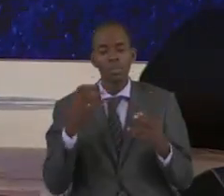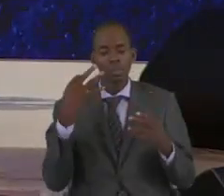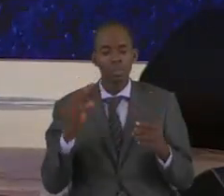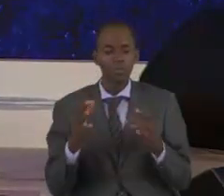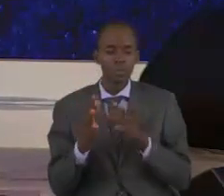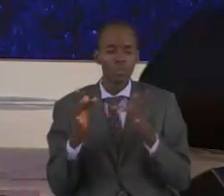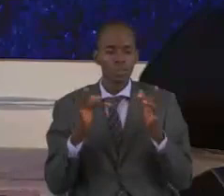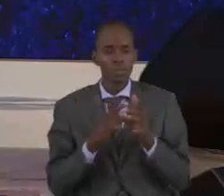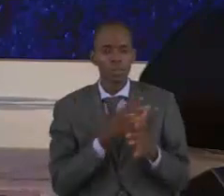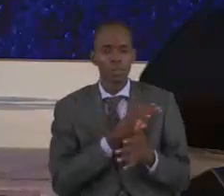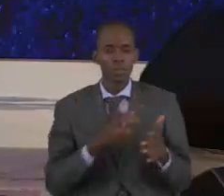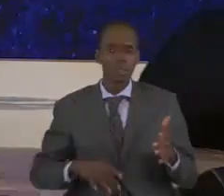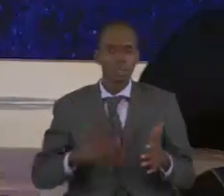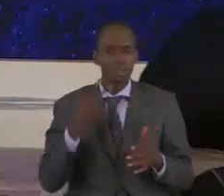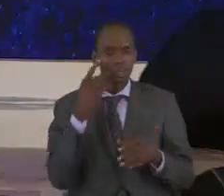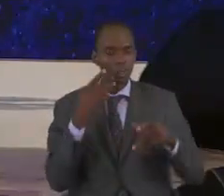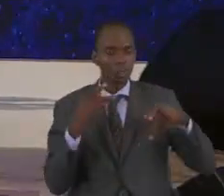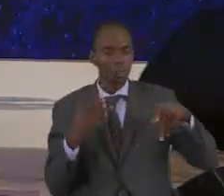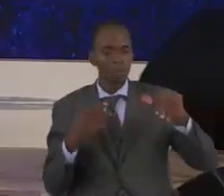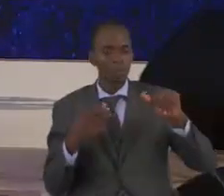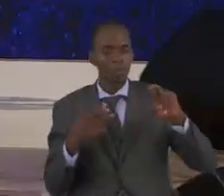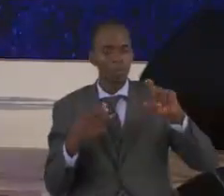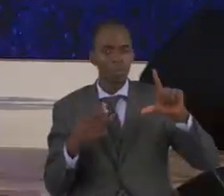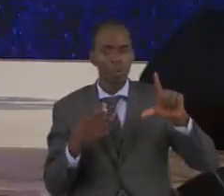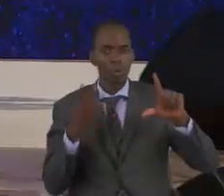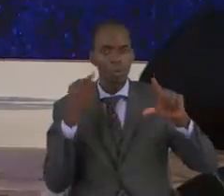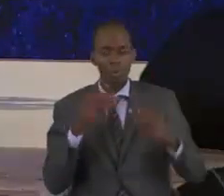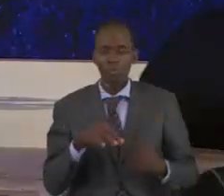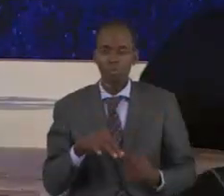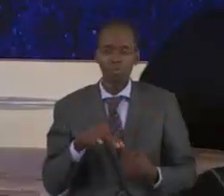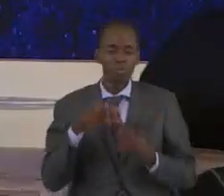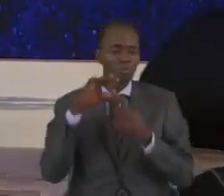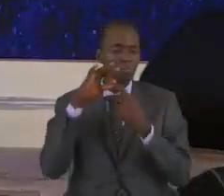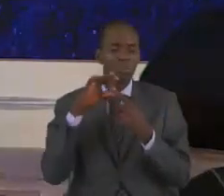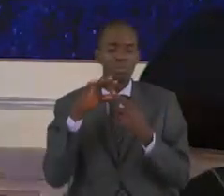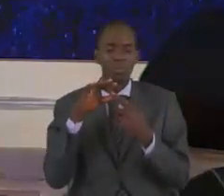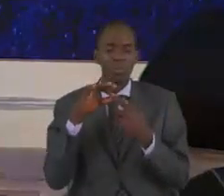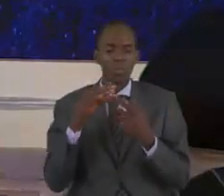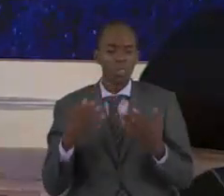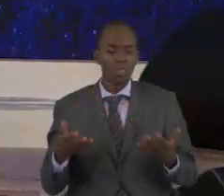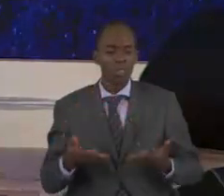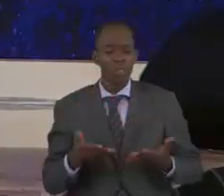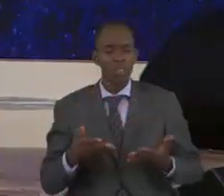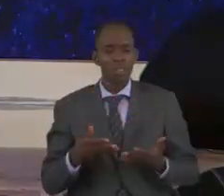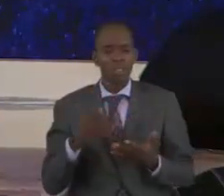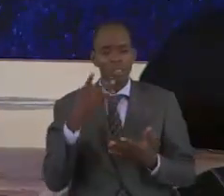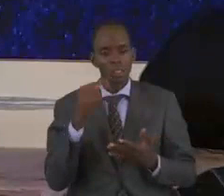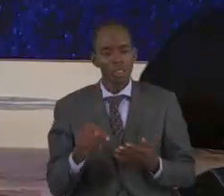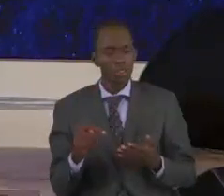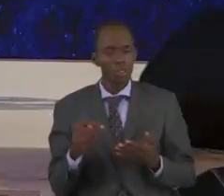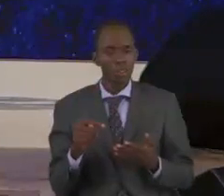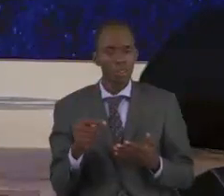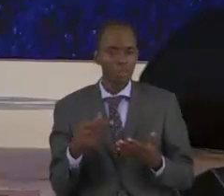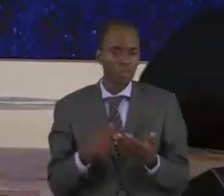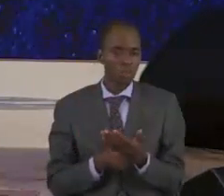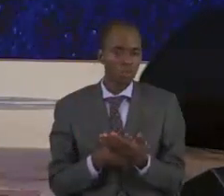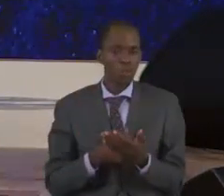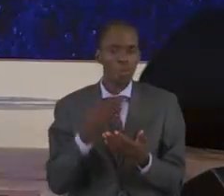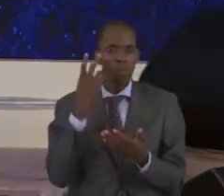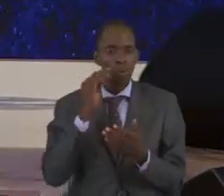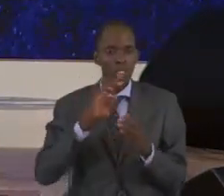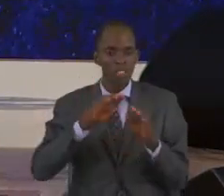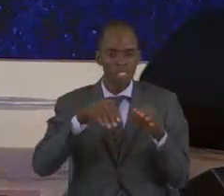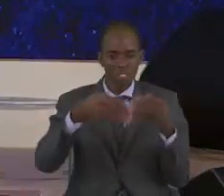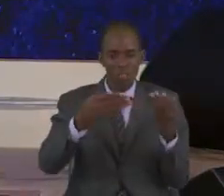Christ. Paul the apostle was unique. It was peculiar. The gospel was given to